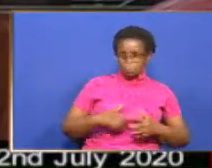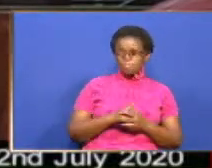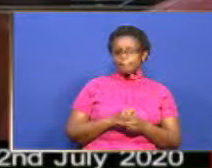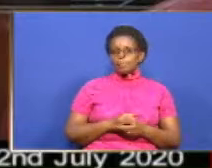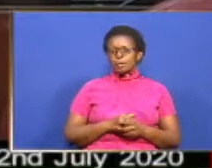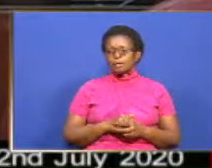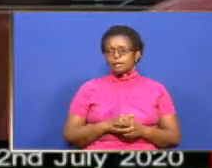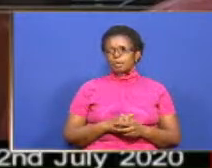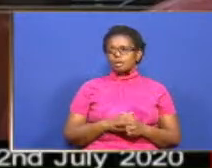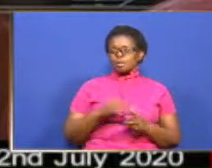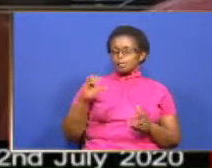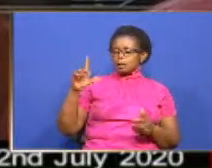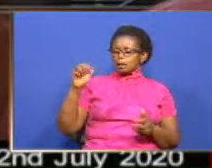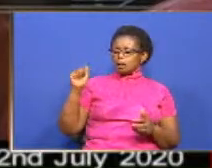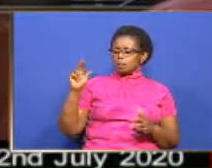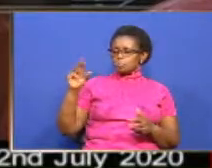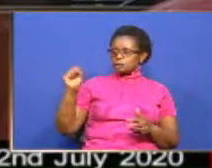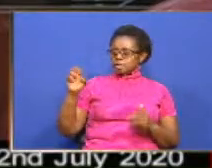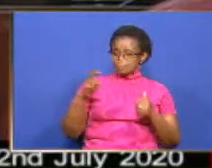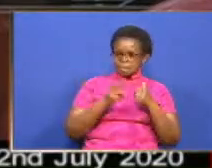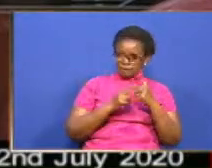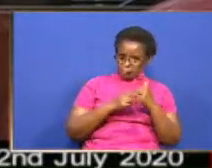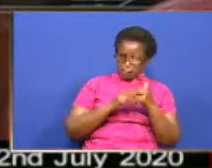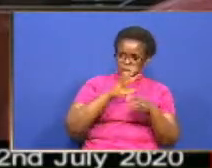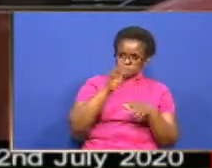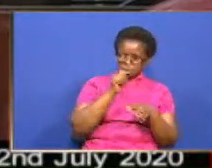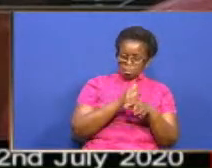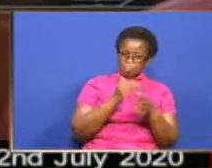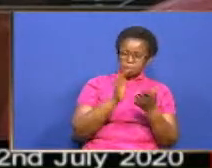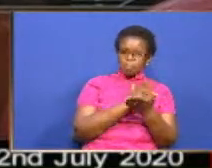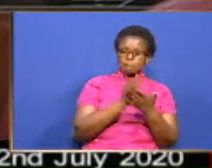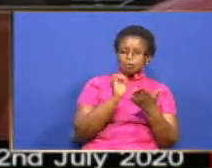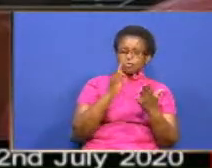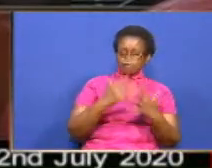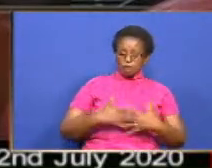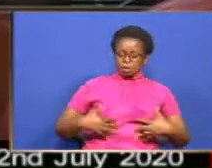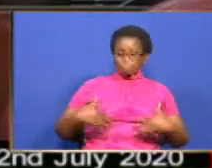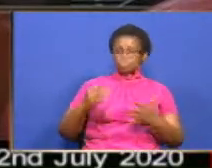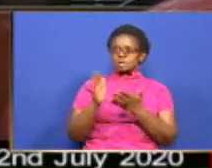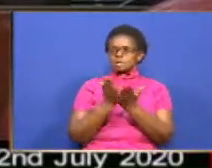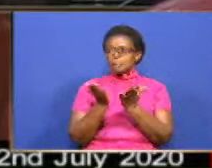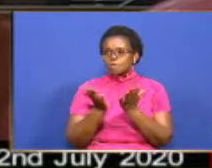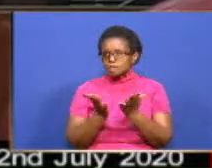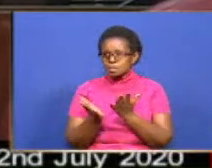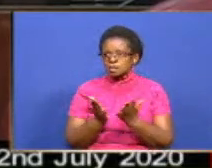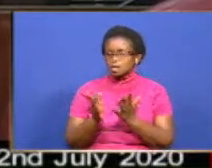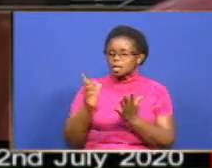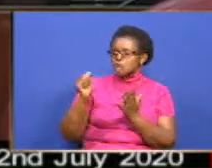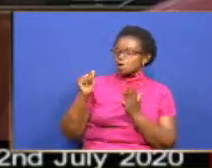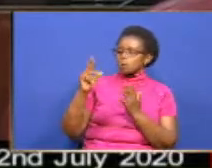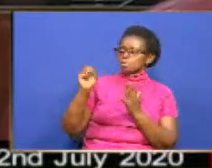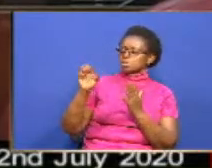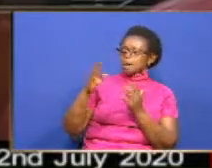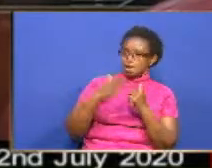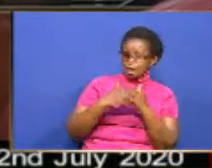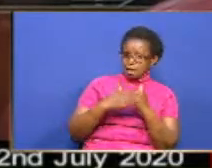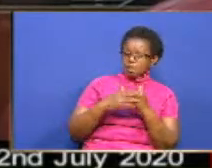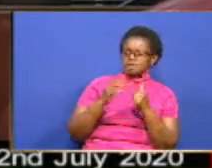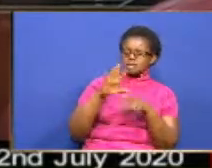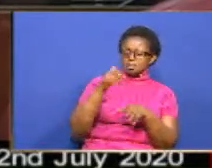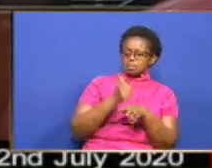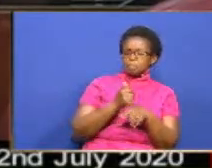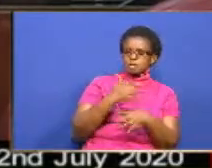Particularly Clause 7, Madam Speaker, establishes the Department of Refugee Services. Clause 9 establishes the Refugee Advisory